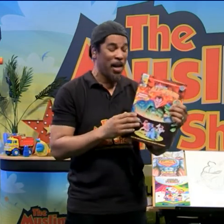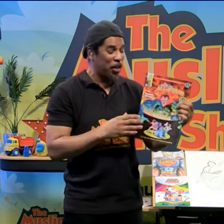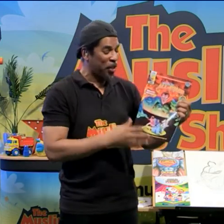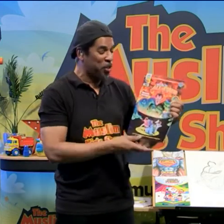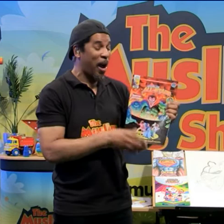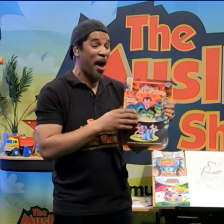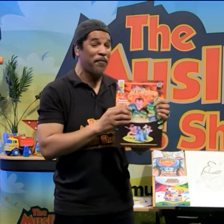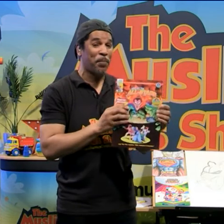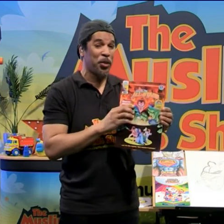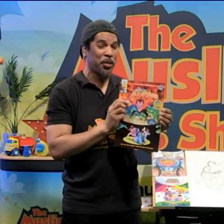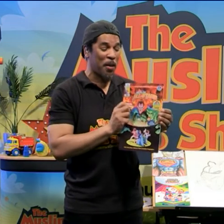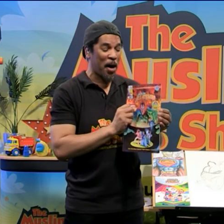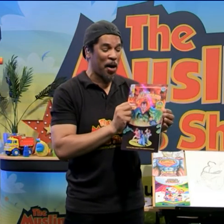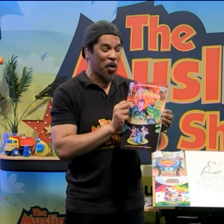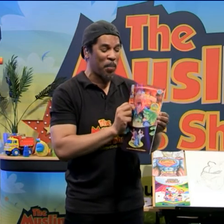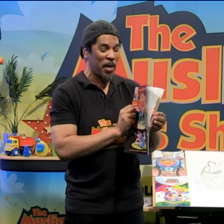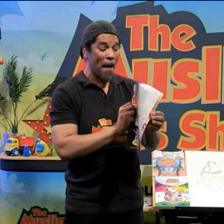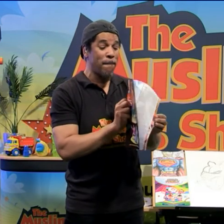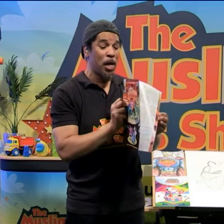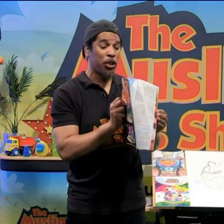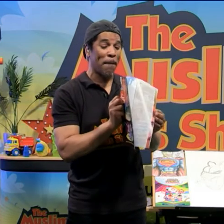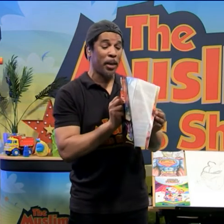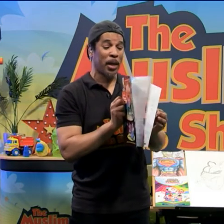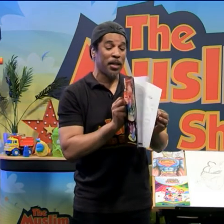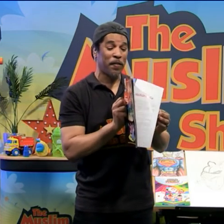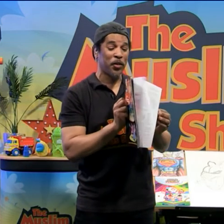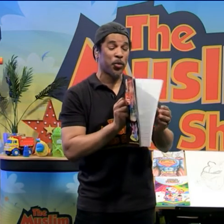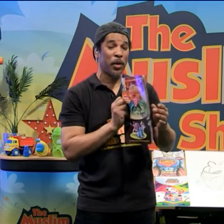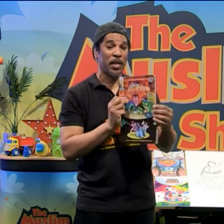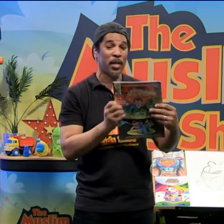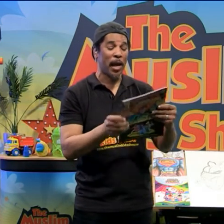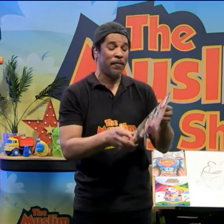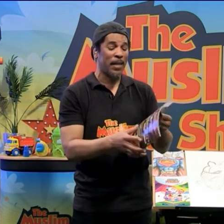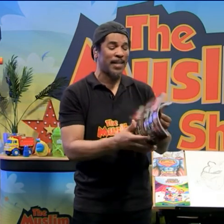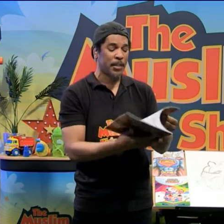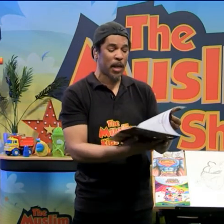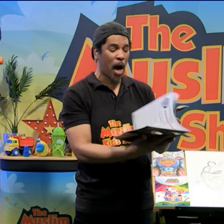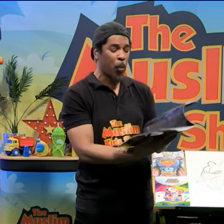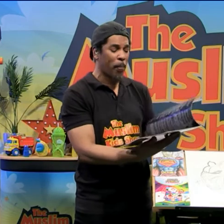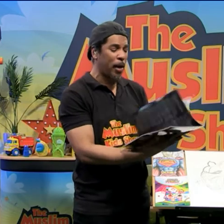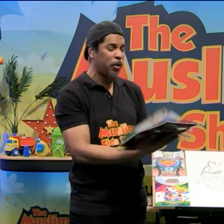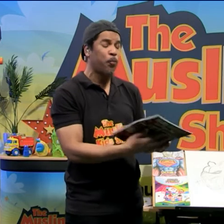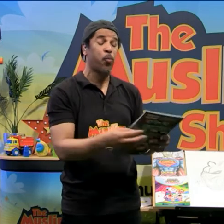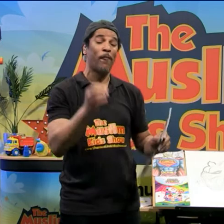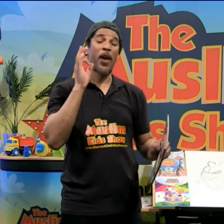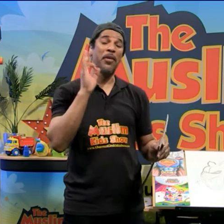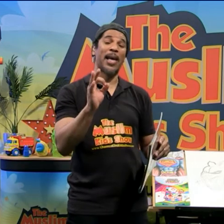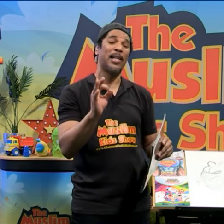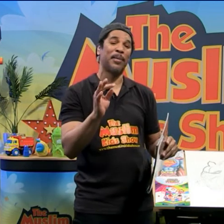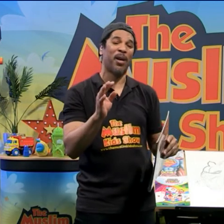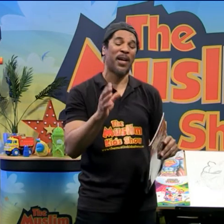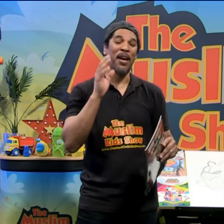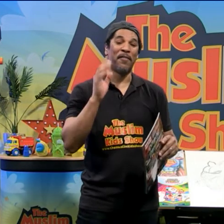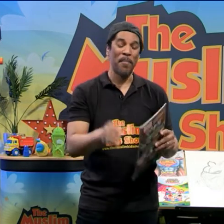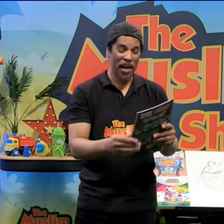bigger, so that's why I've produced a copy, much bigger, different story entirely, fantastic artwork by a very